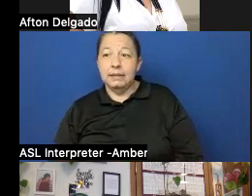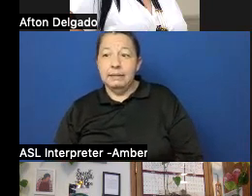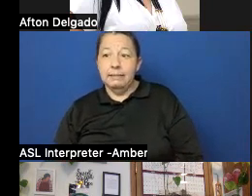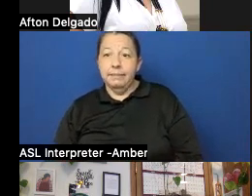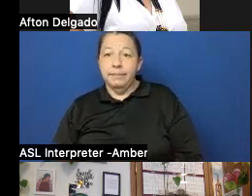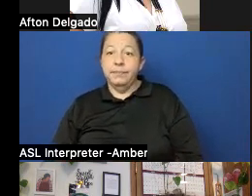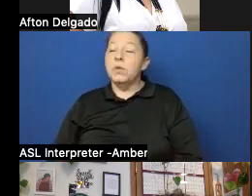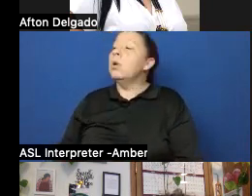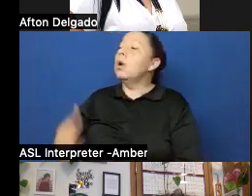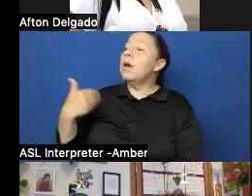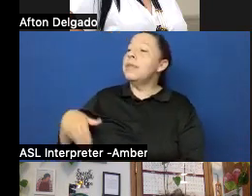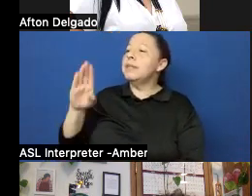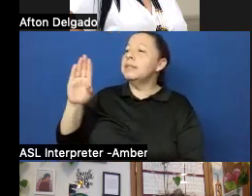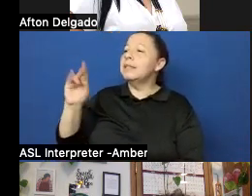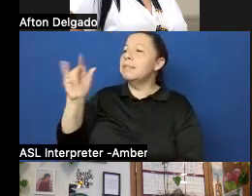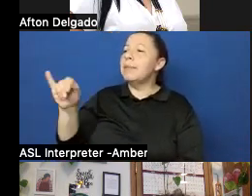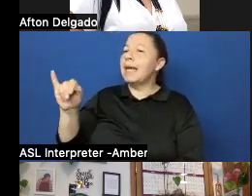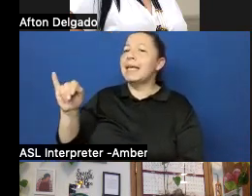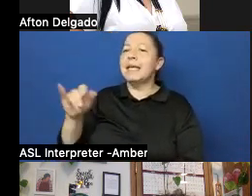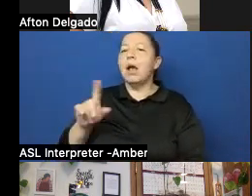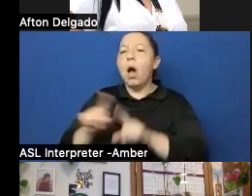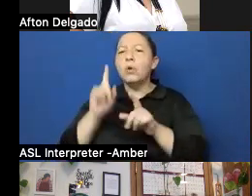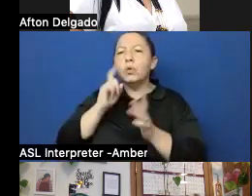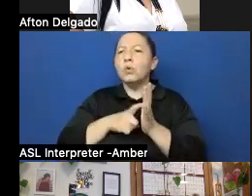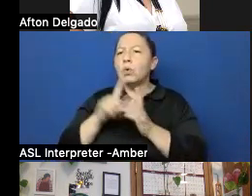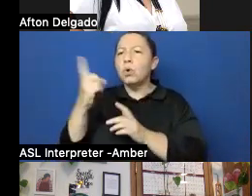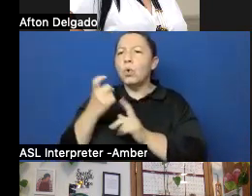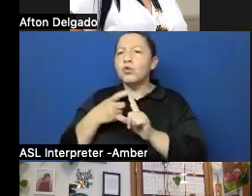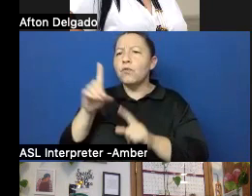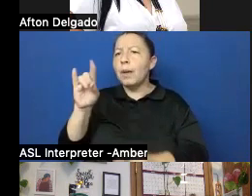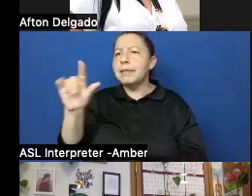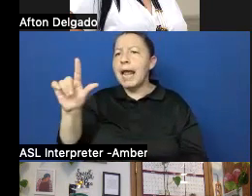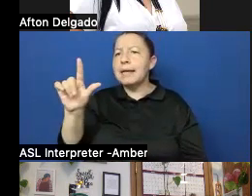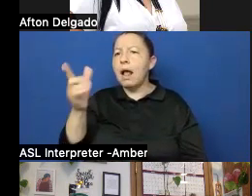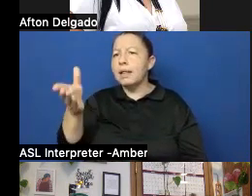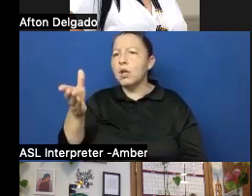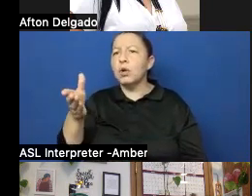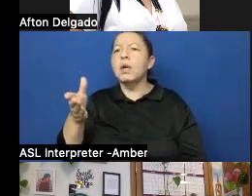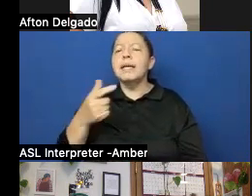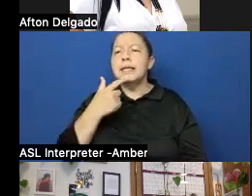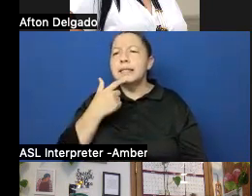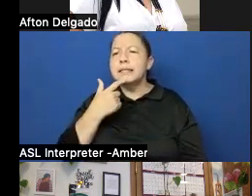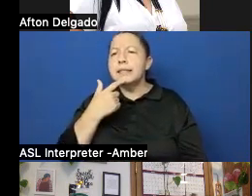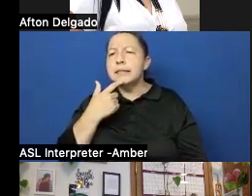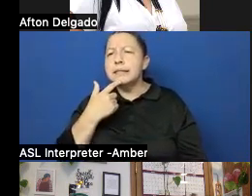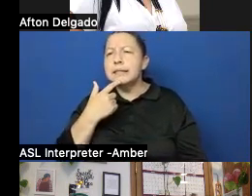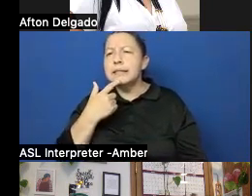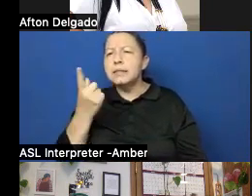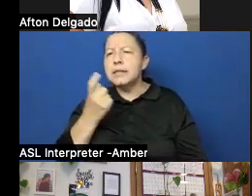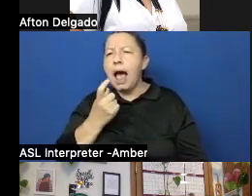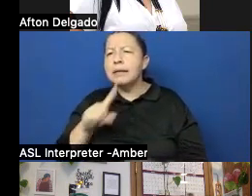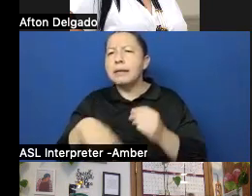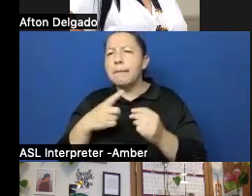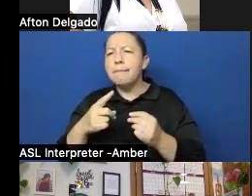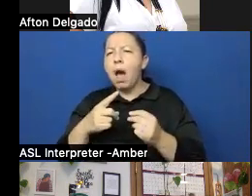And this is Becky. I also noticed there's a question from Danielle in the chat asking about